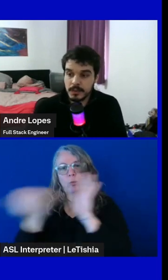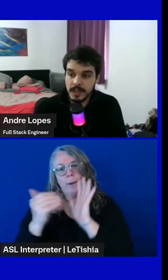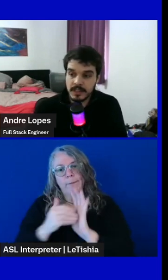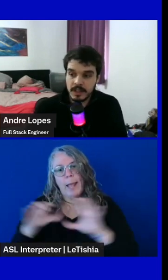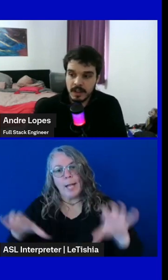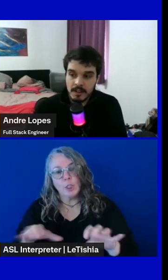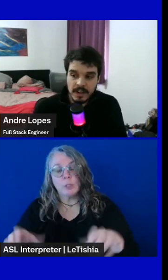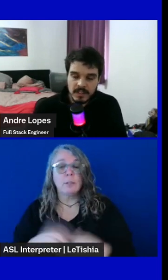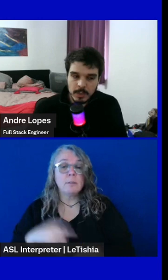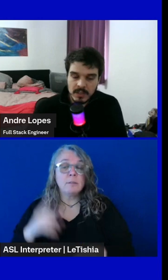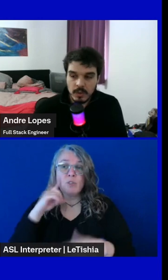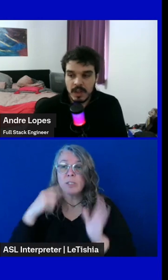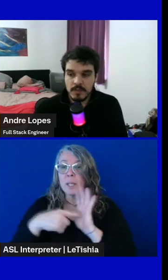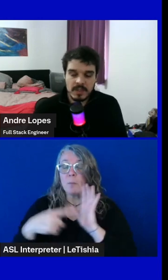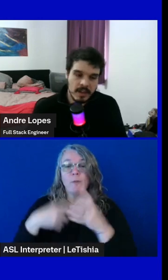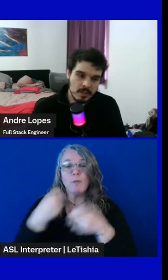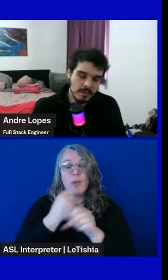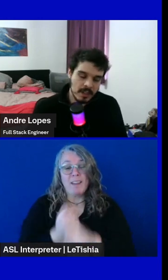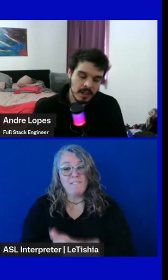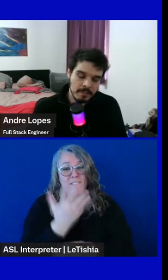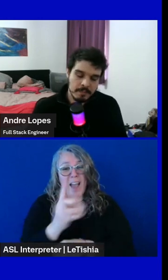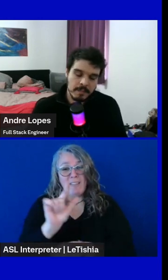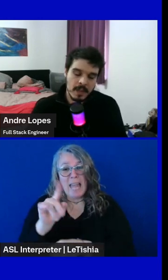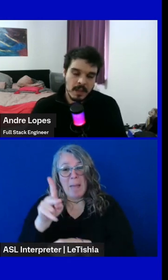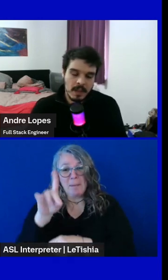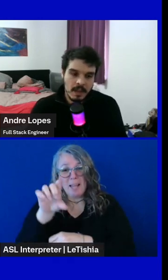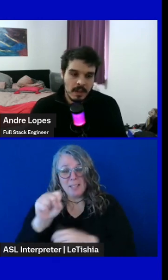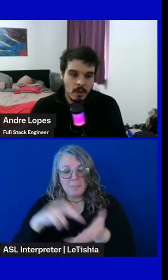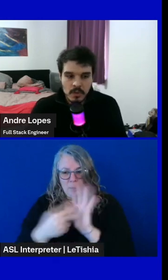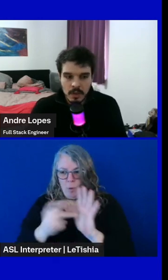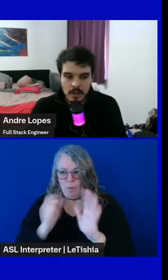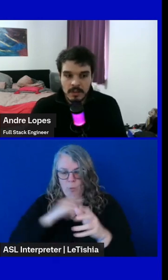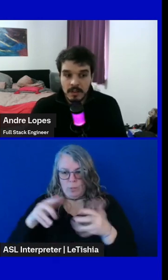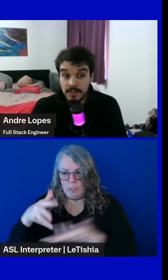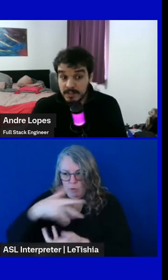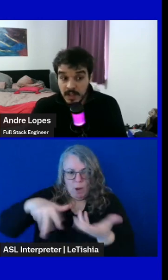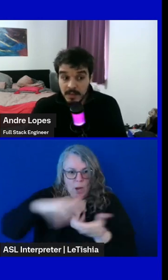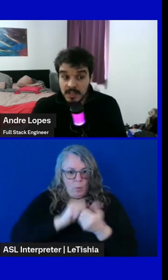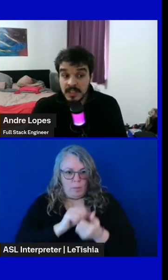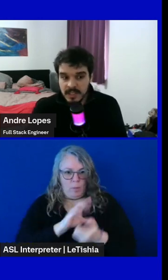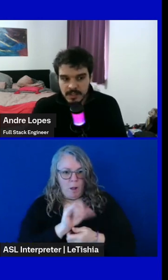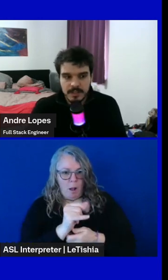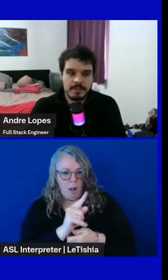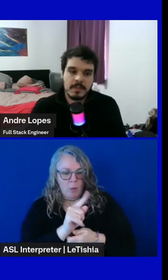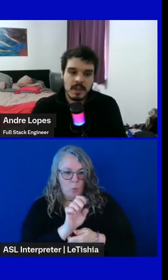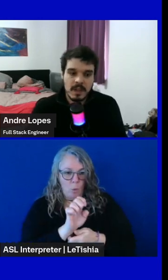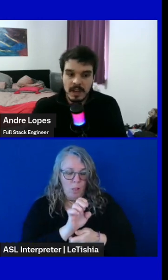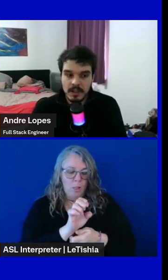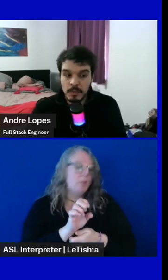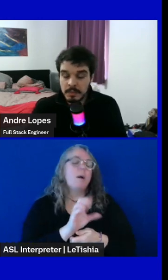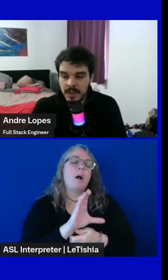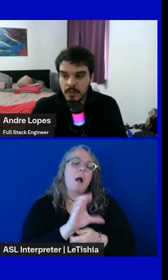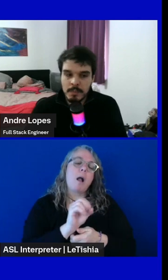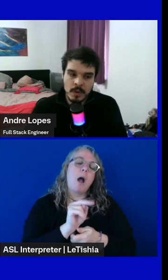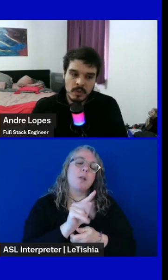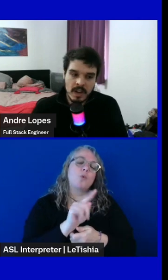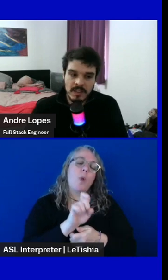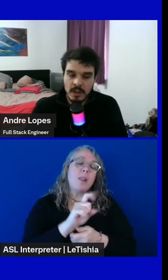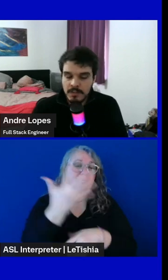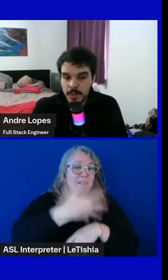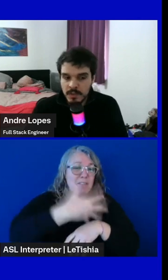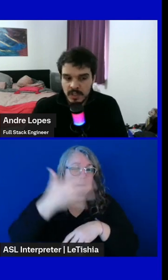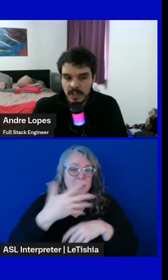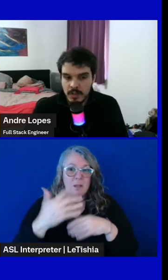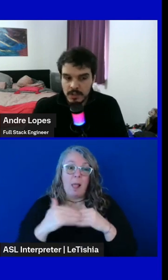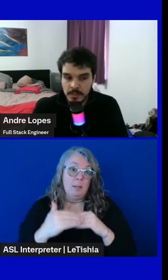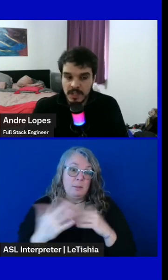have to create 5 lambdas, you have to interact with the console 5 times at least. You are prone to have a